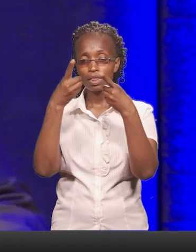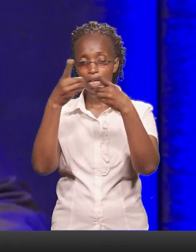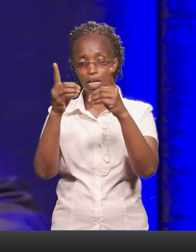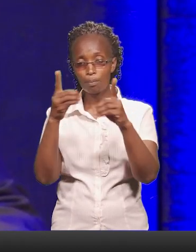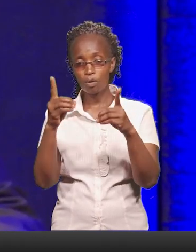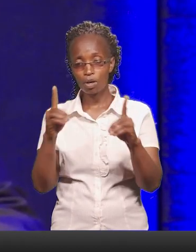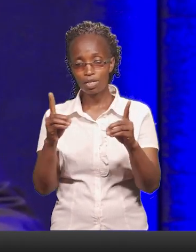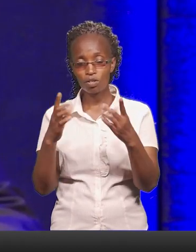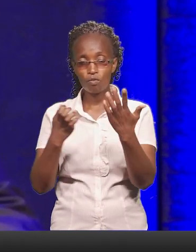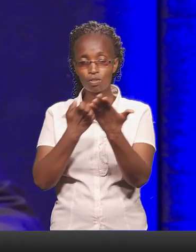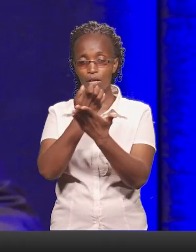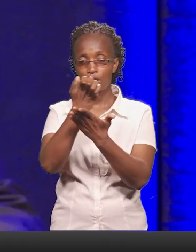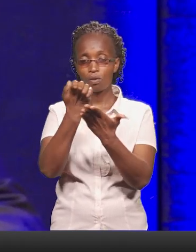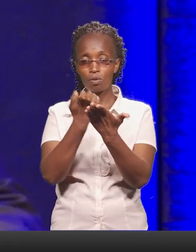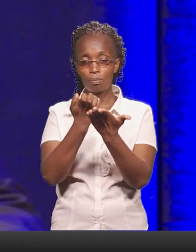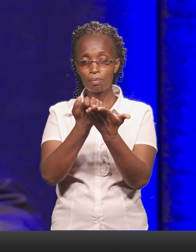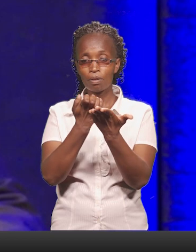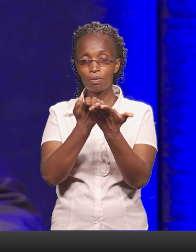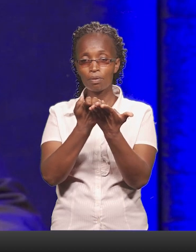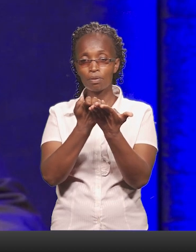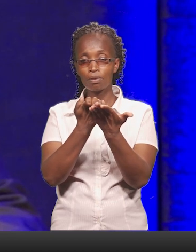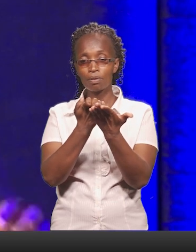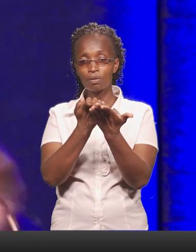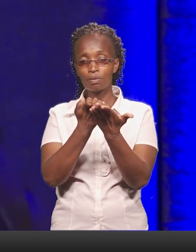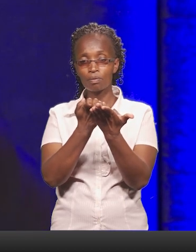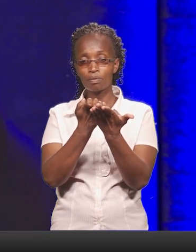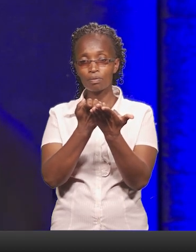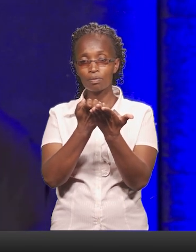and the democratization of our economy.